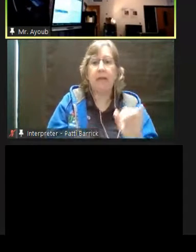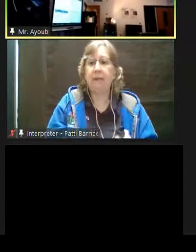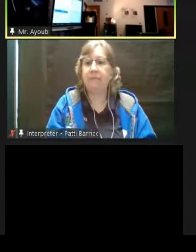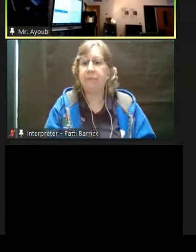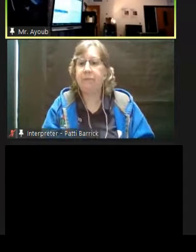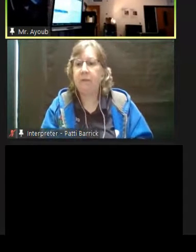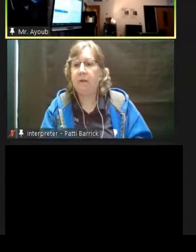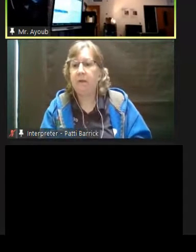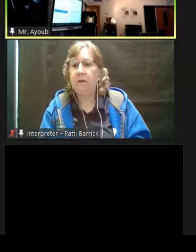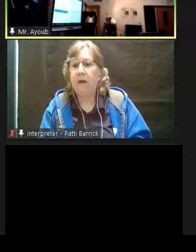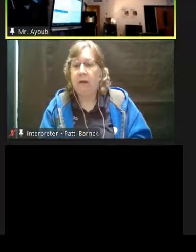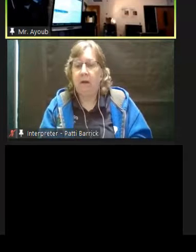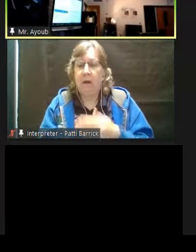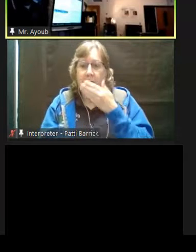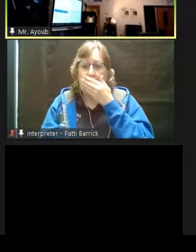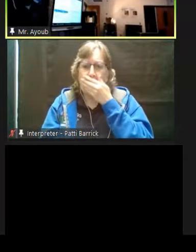So if you would like,